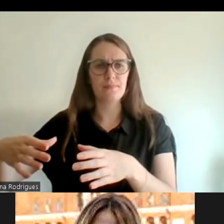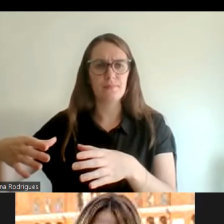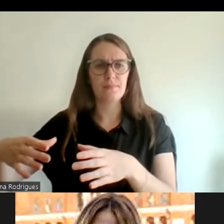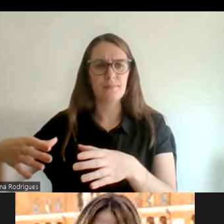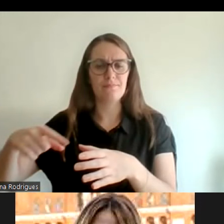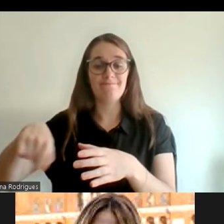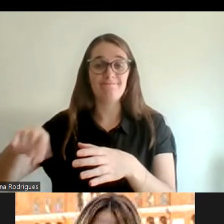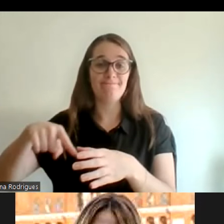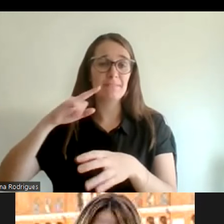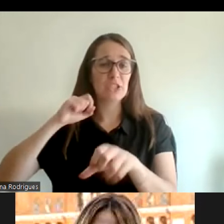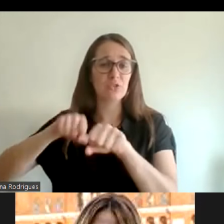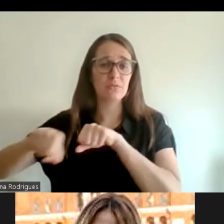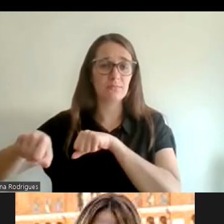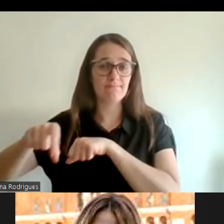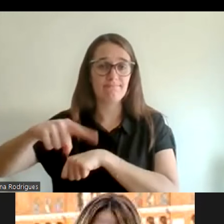slaves.